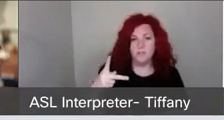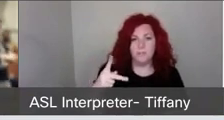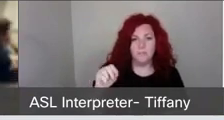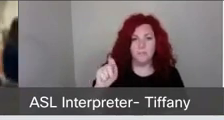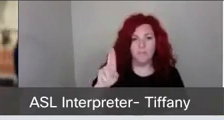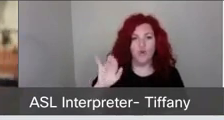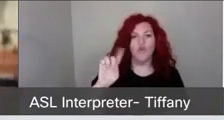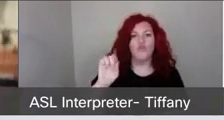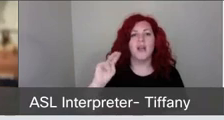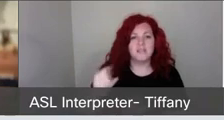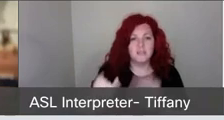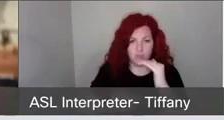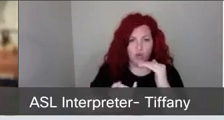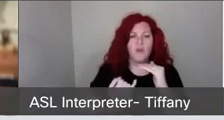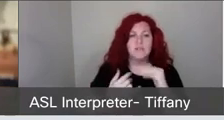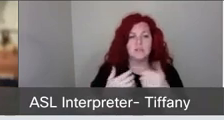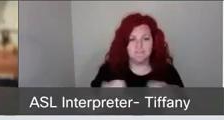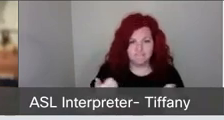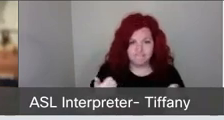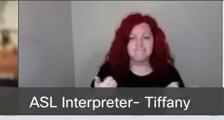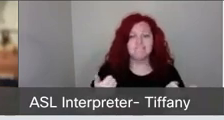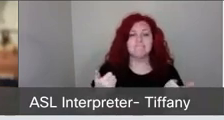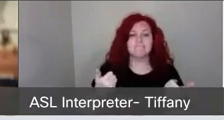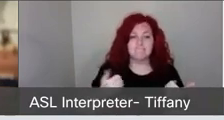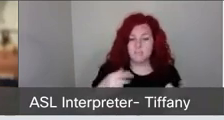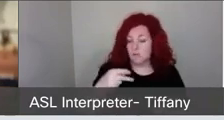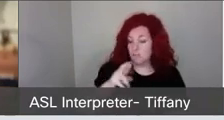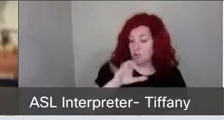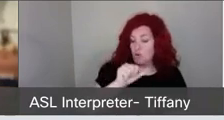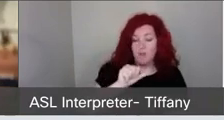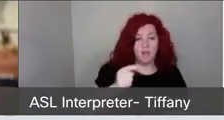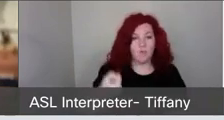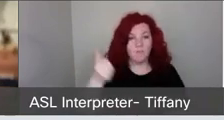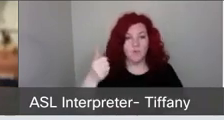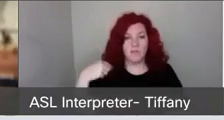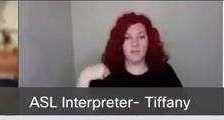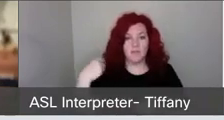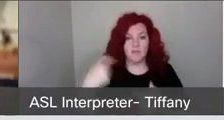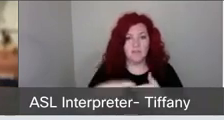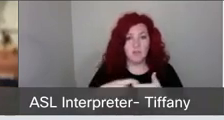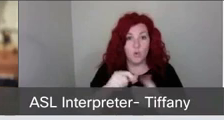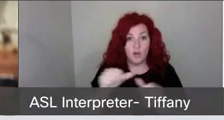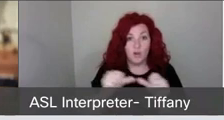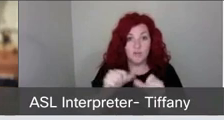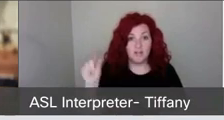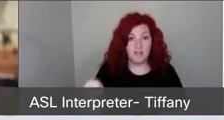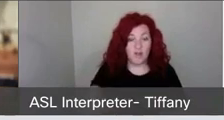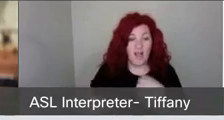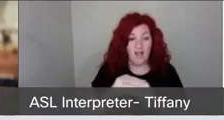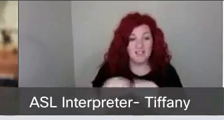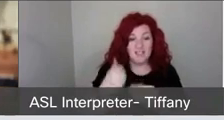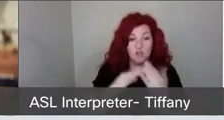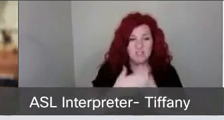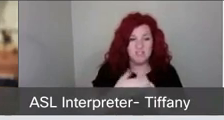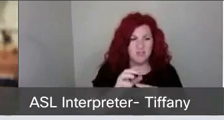polarizing voting areas of Peoria, while taking out Latino areas of Glendale, and adds another city with very little in